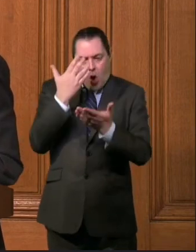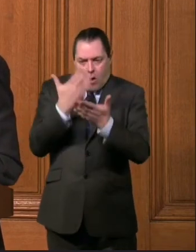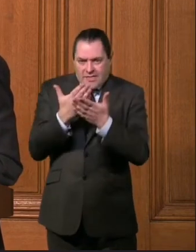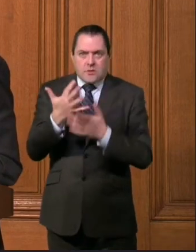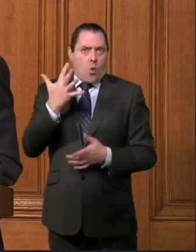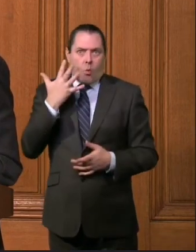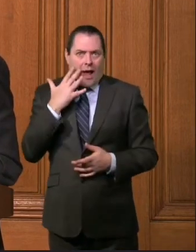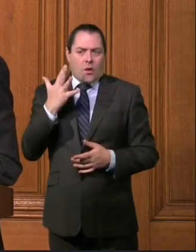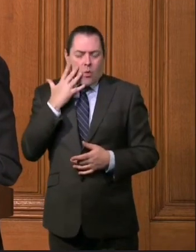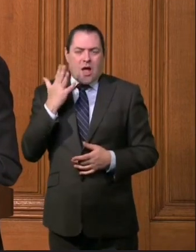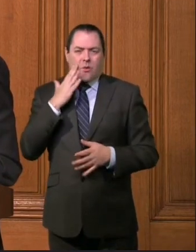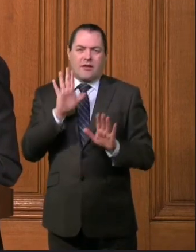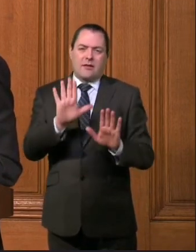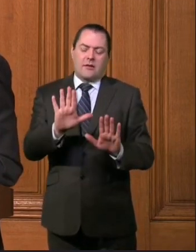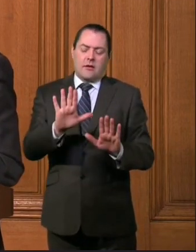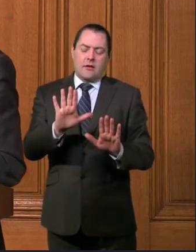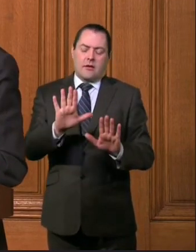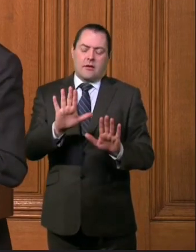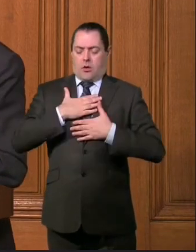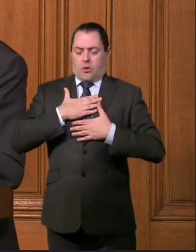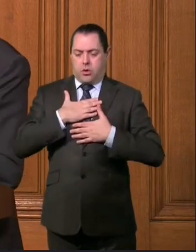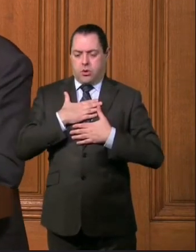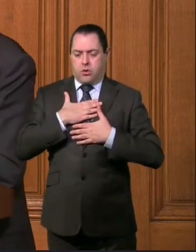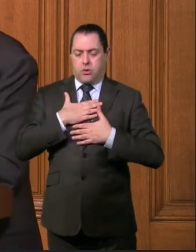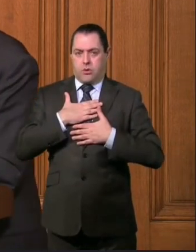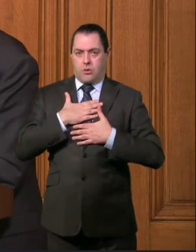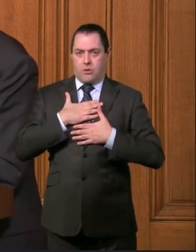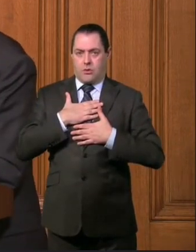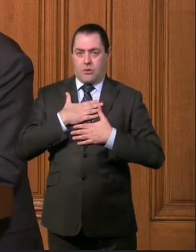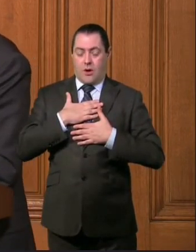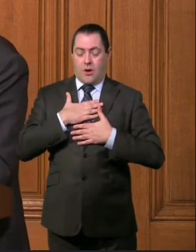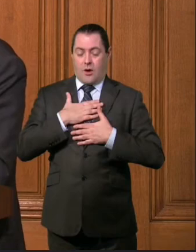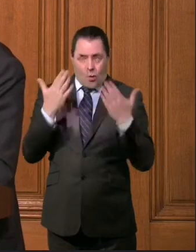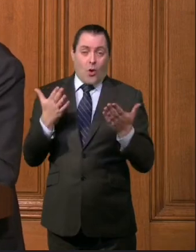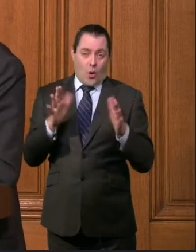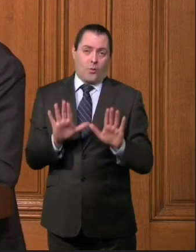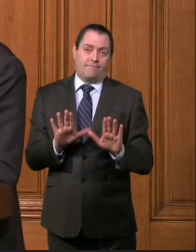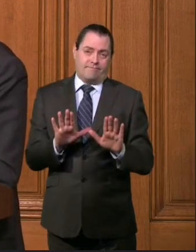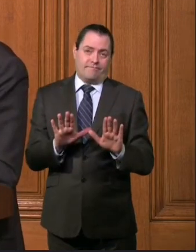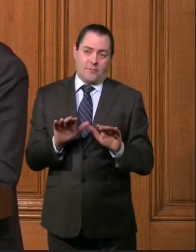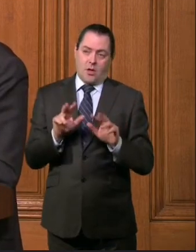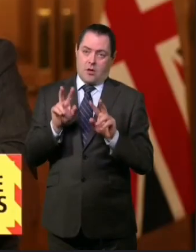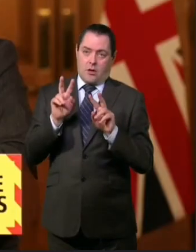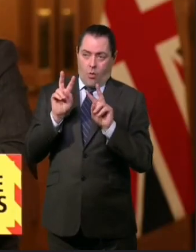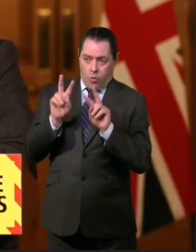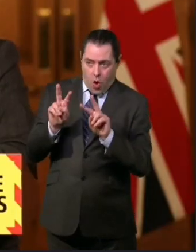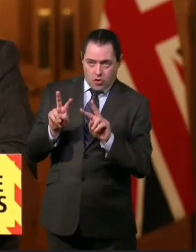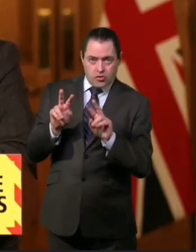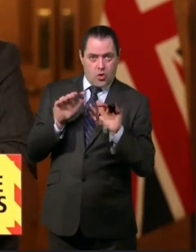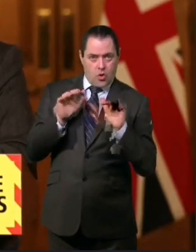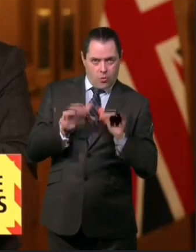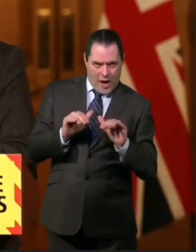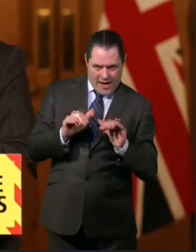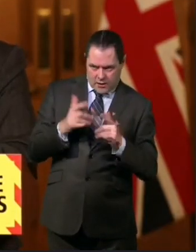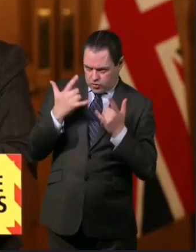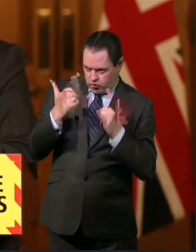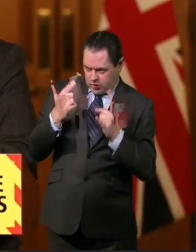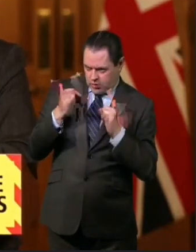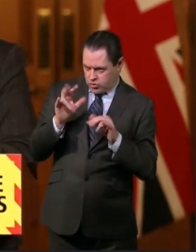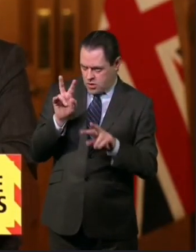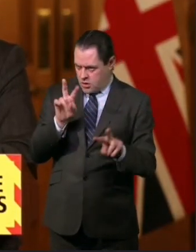wait, measure and release carefully as we go through it, would be our advice. Chris, I completely agree with the PM and